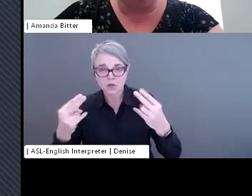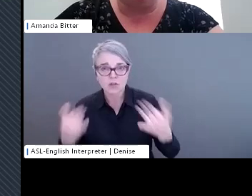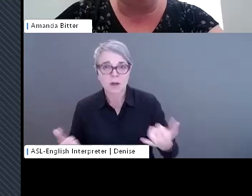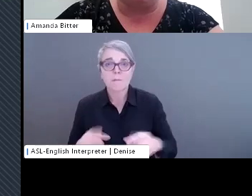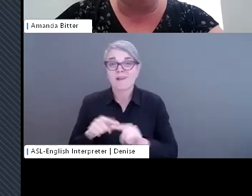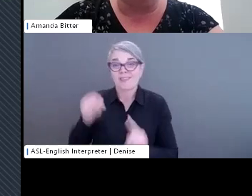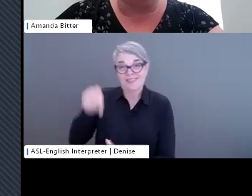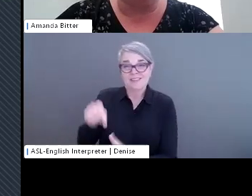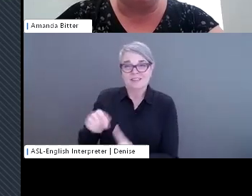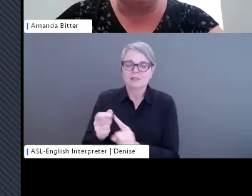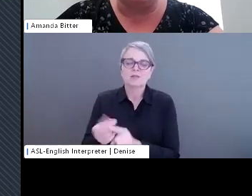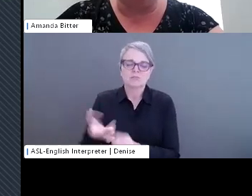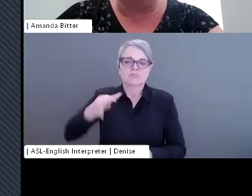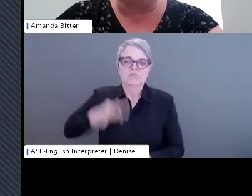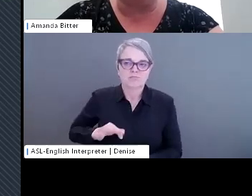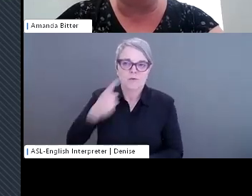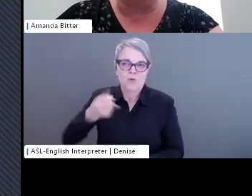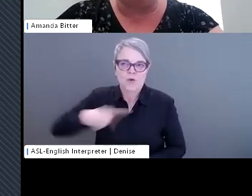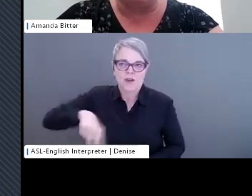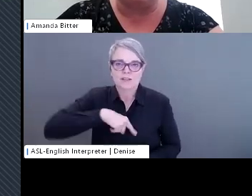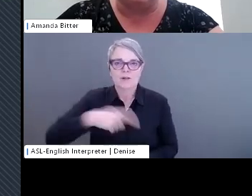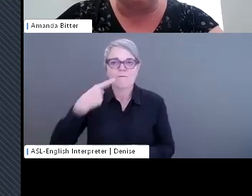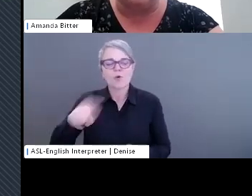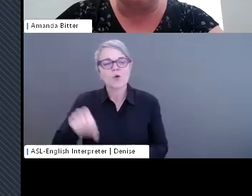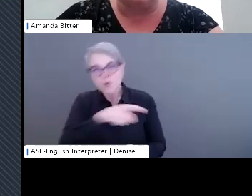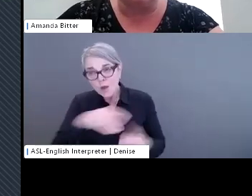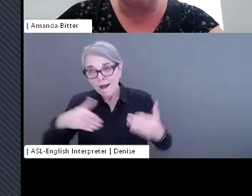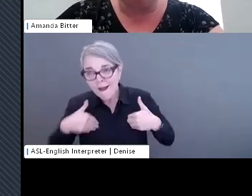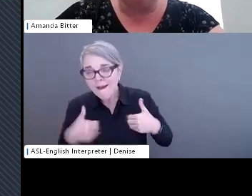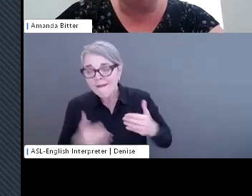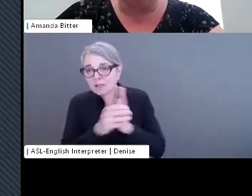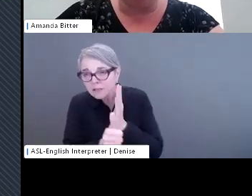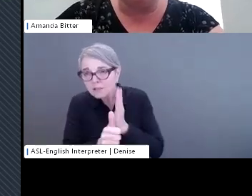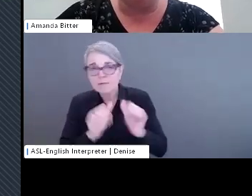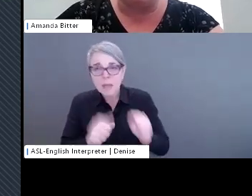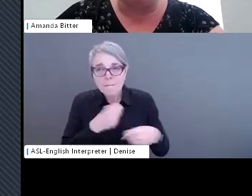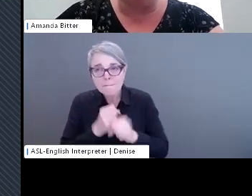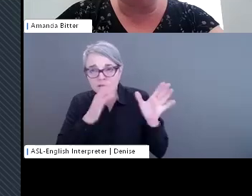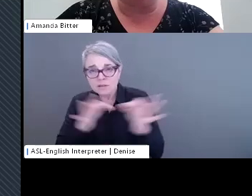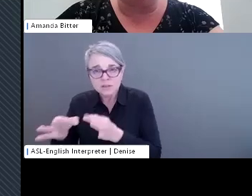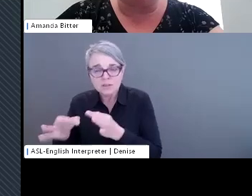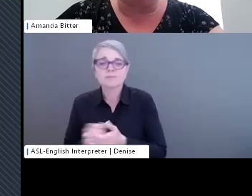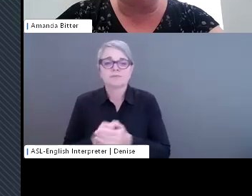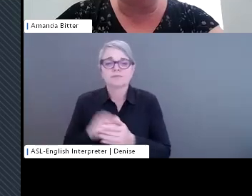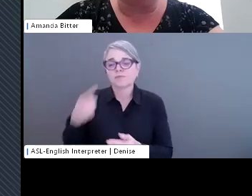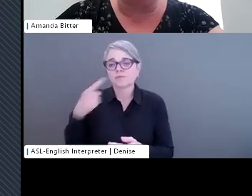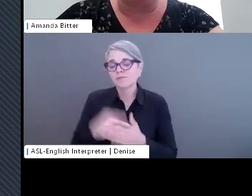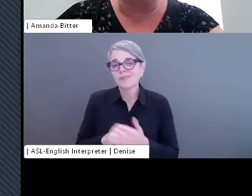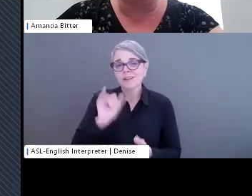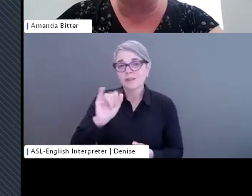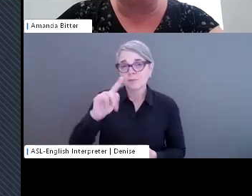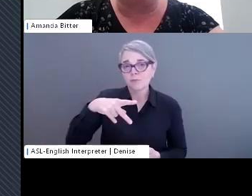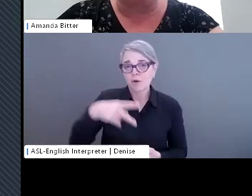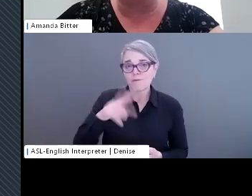us in the realm of capacity issues and any mental health challenges. So intimate partner violence and mental health cases that